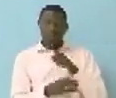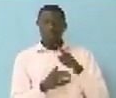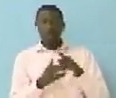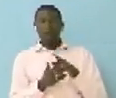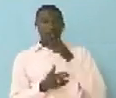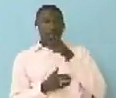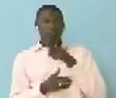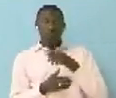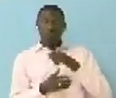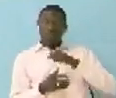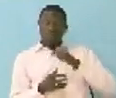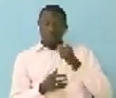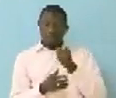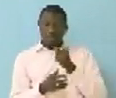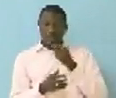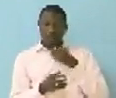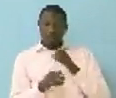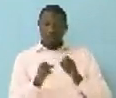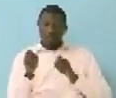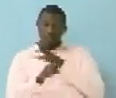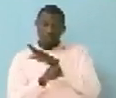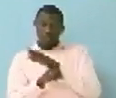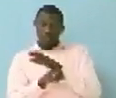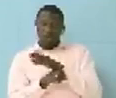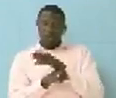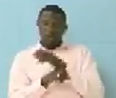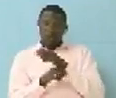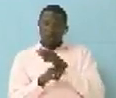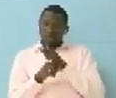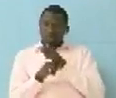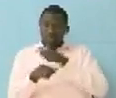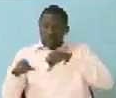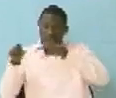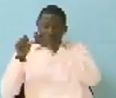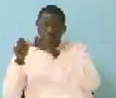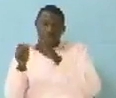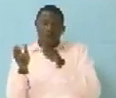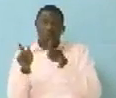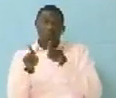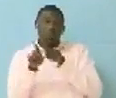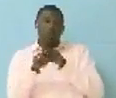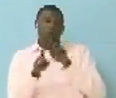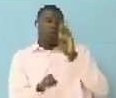denying that he was sent to the corner with Botoketa to write his statement?